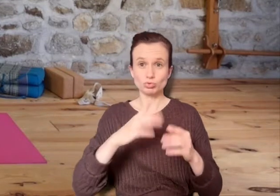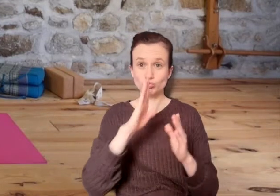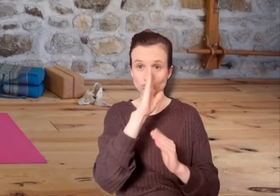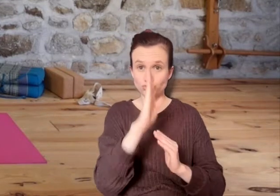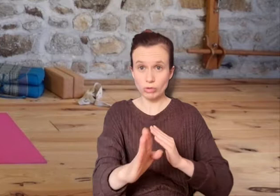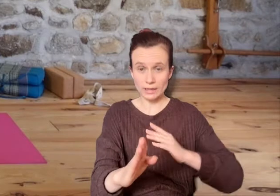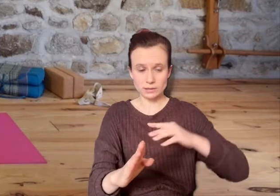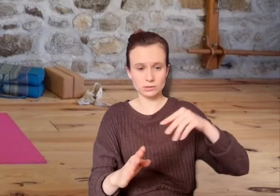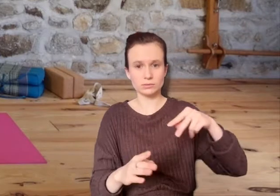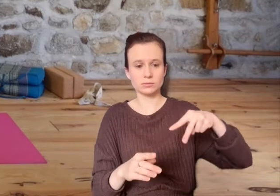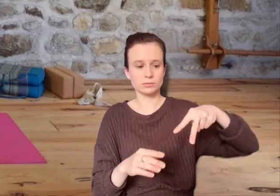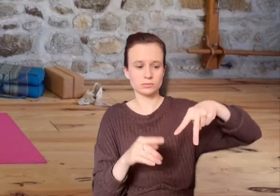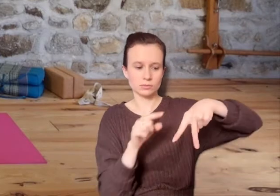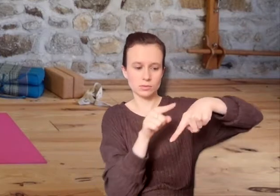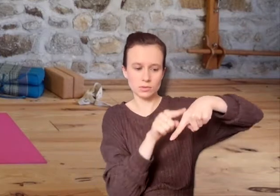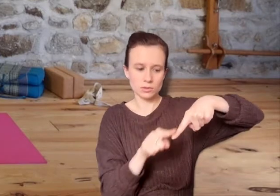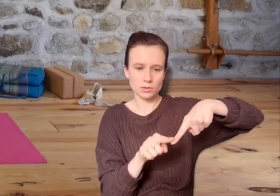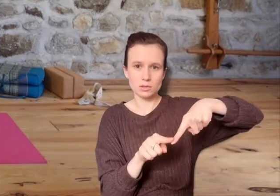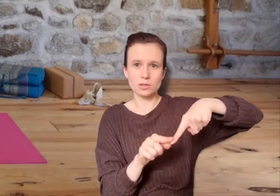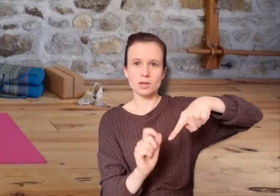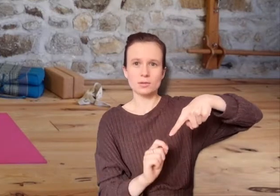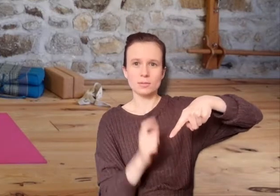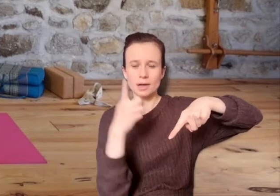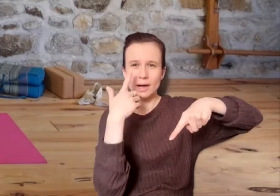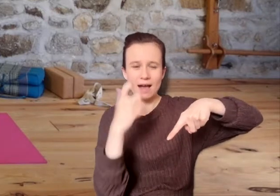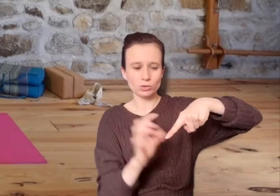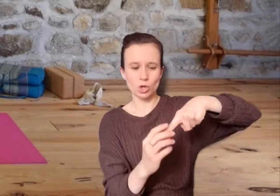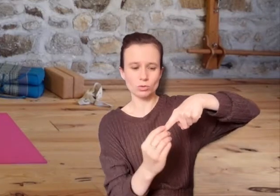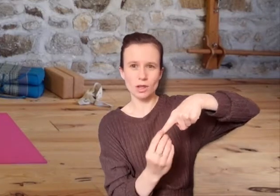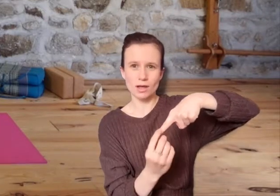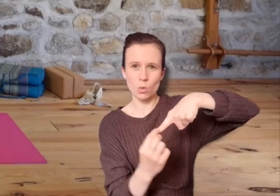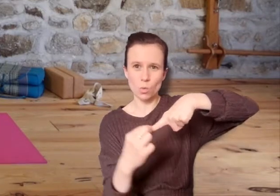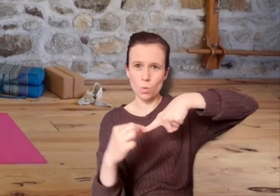knee, but really lifting that right hip up to the ceiling.